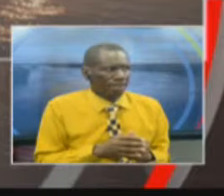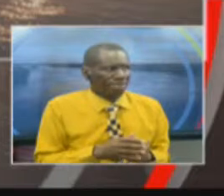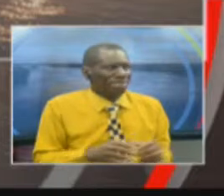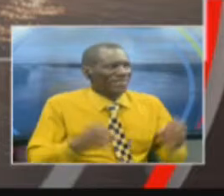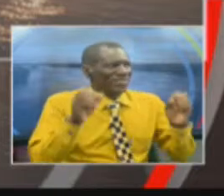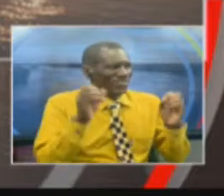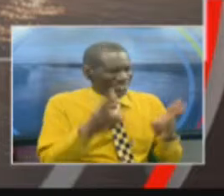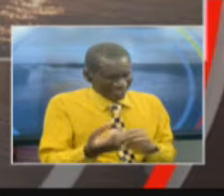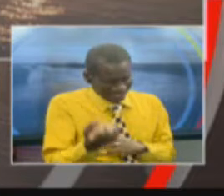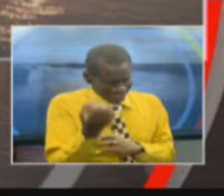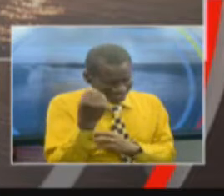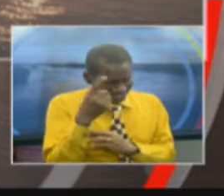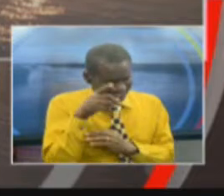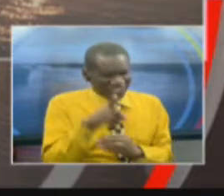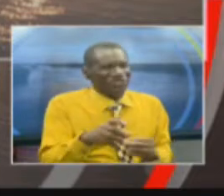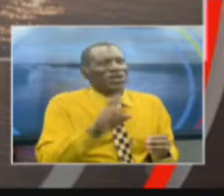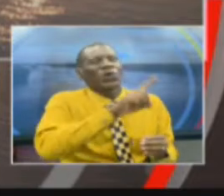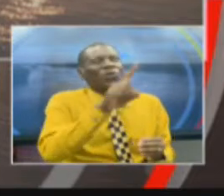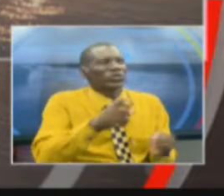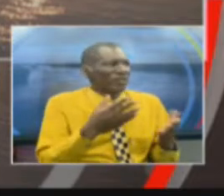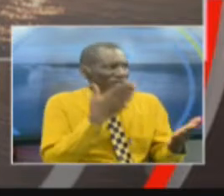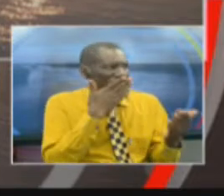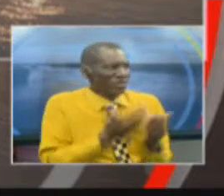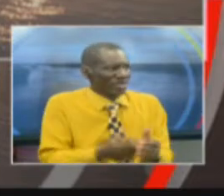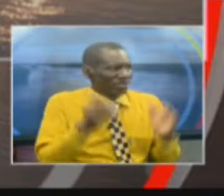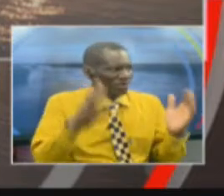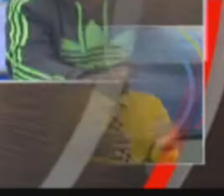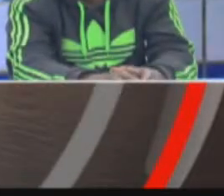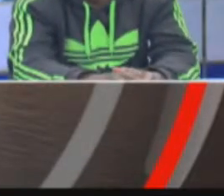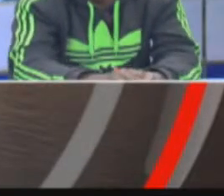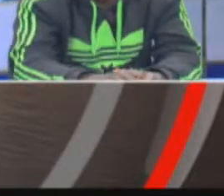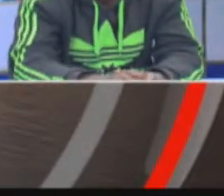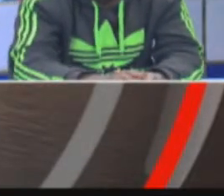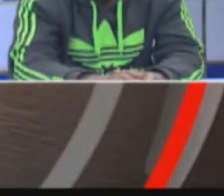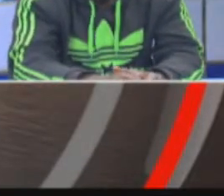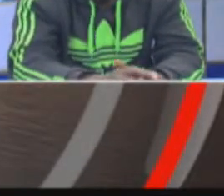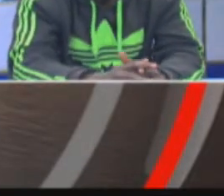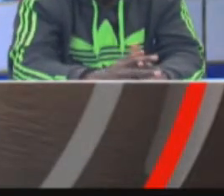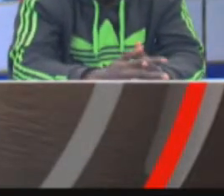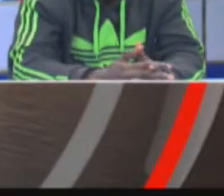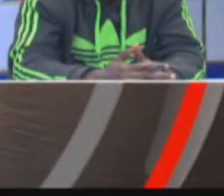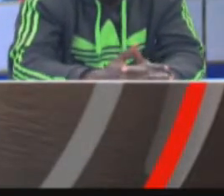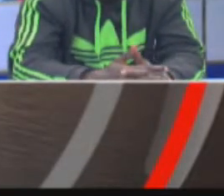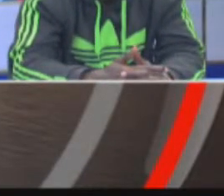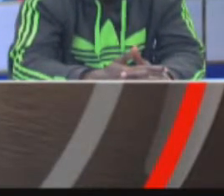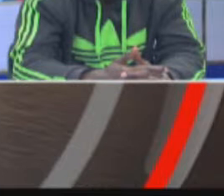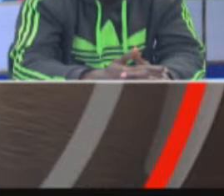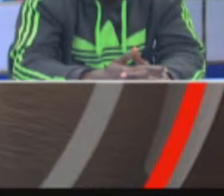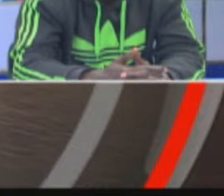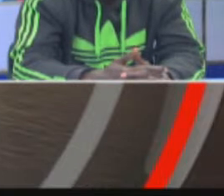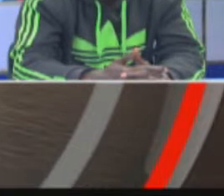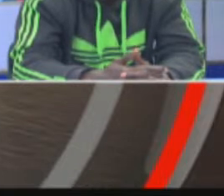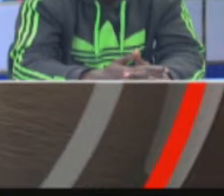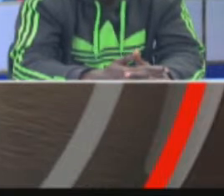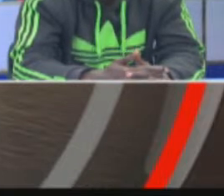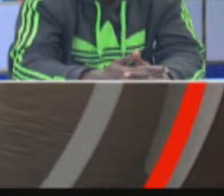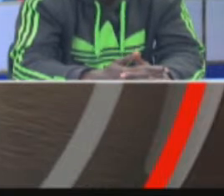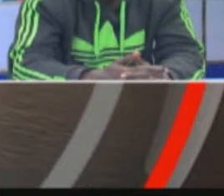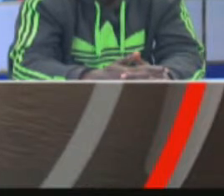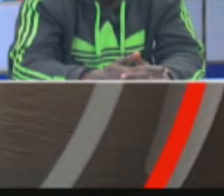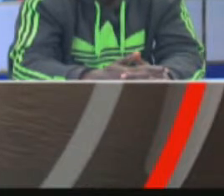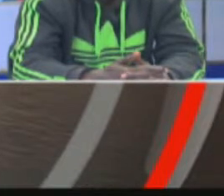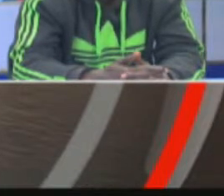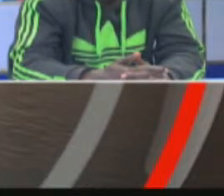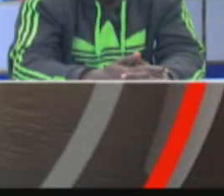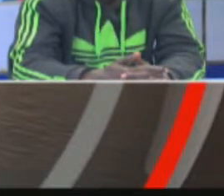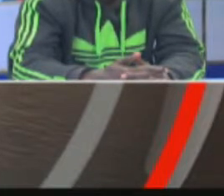Okay, I hear you, Karogo. Thank you. Thank you for calling in. And Karogo Wamoyo actually Kamoyo lives with